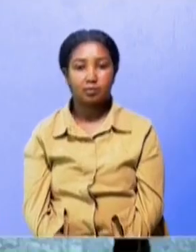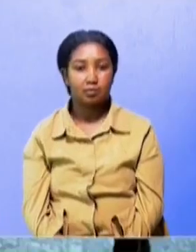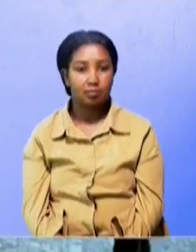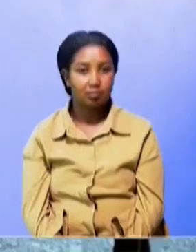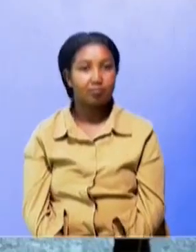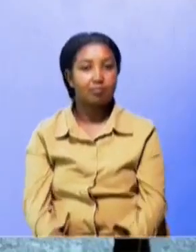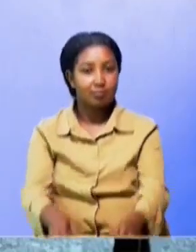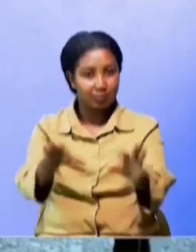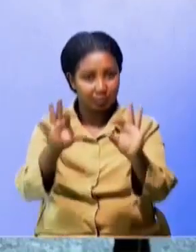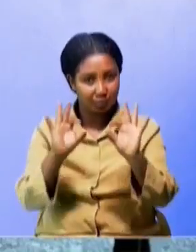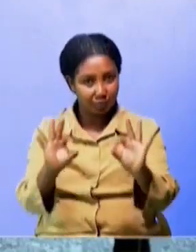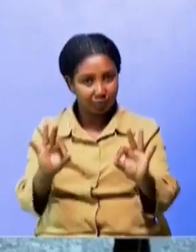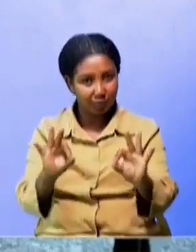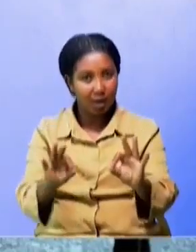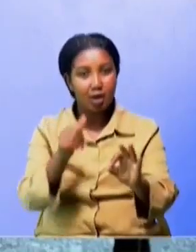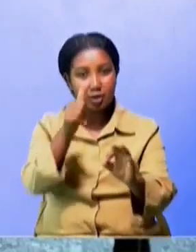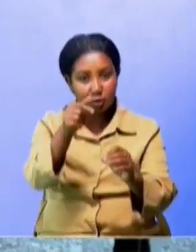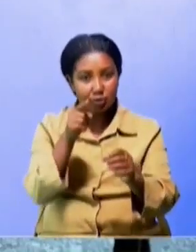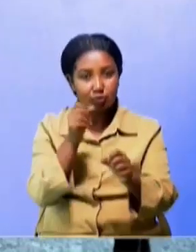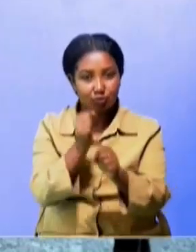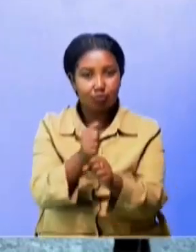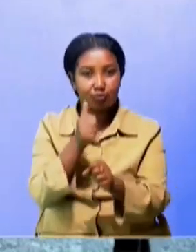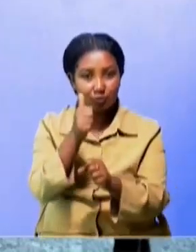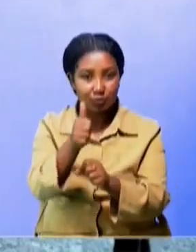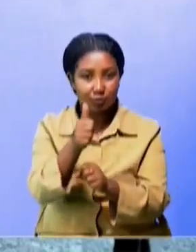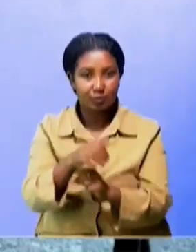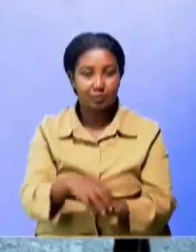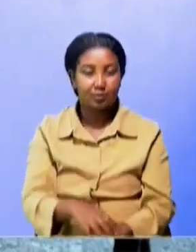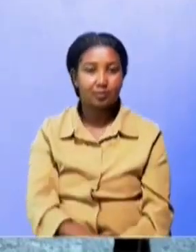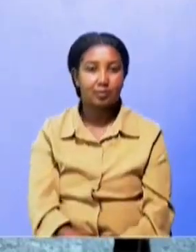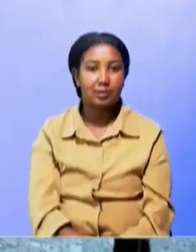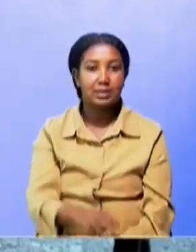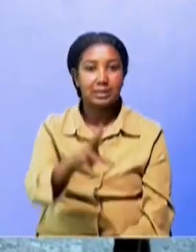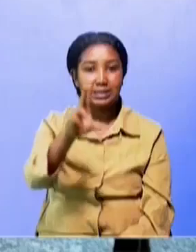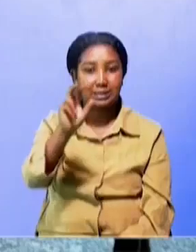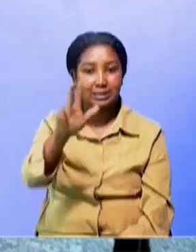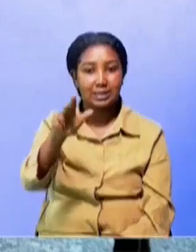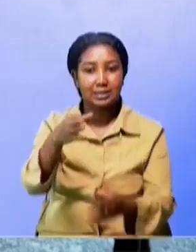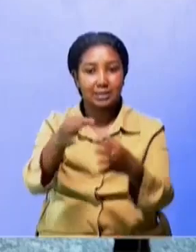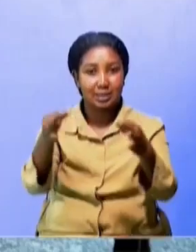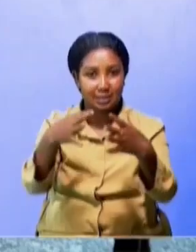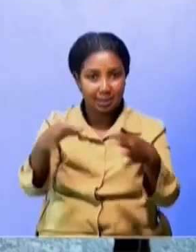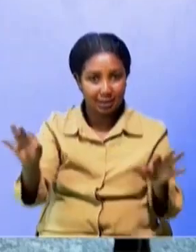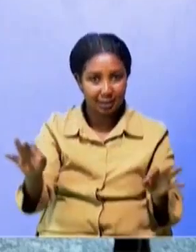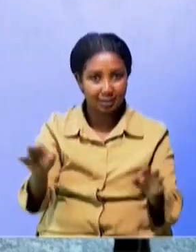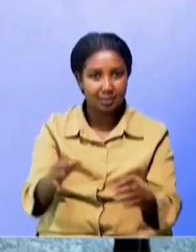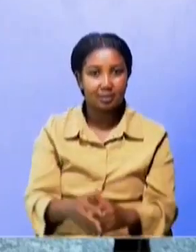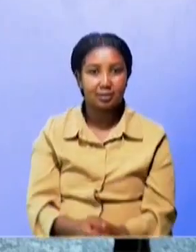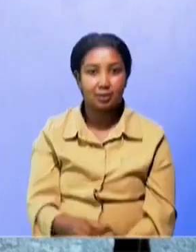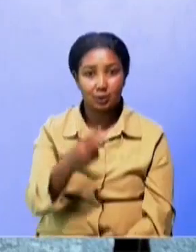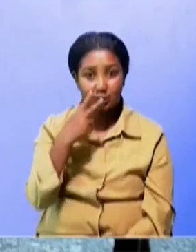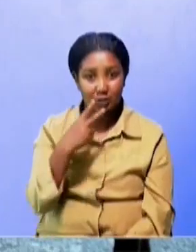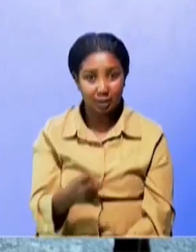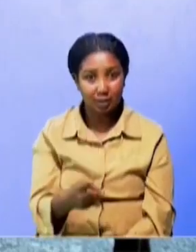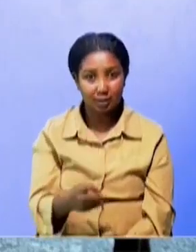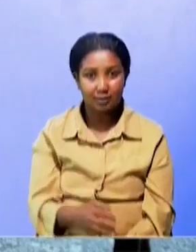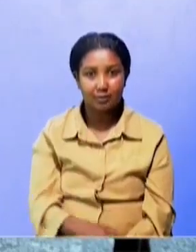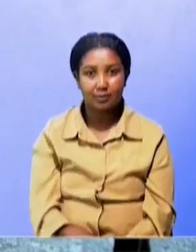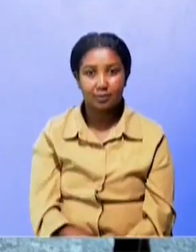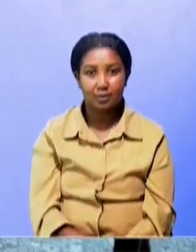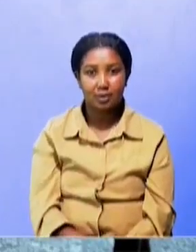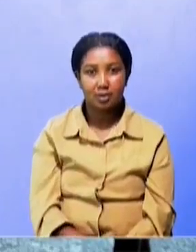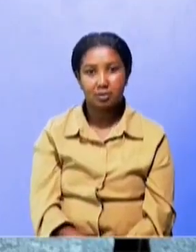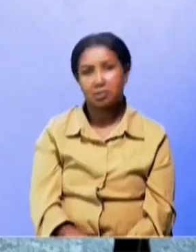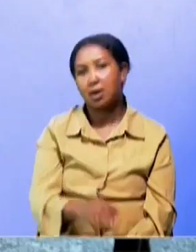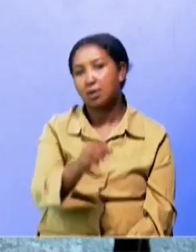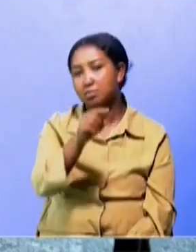very nice. Let's go and do these 3 sentences. You see, they are all